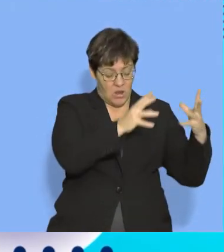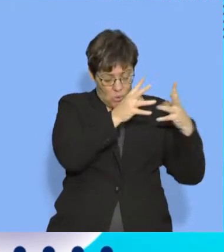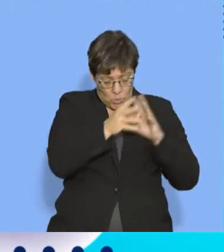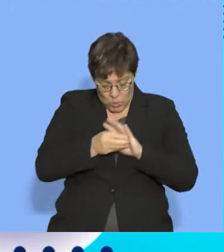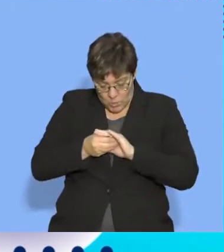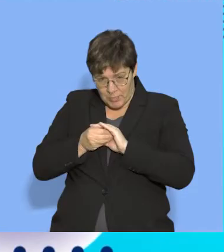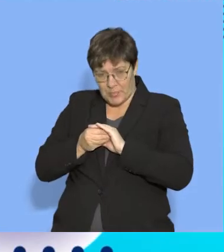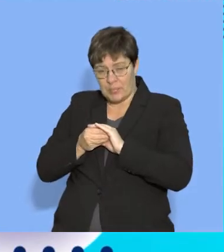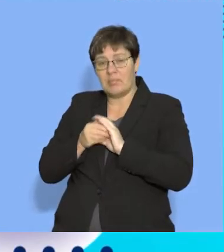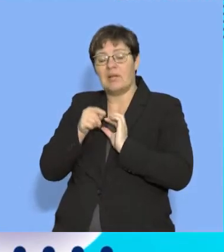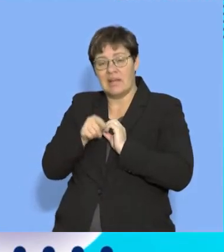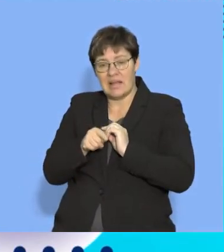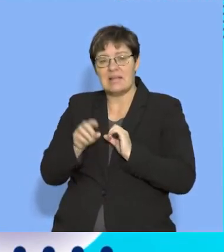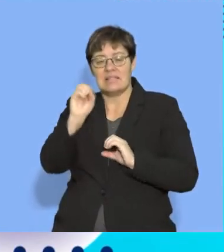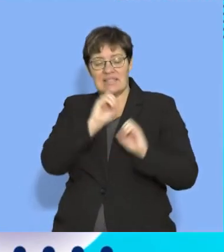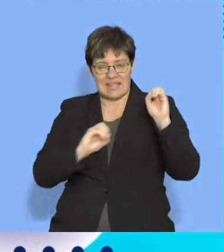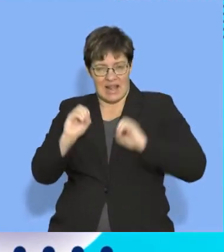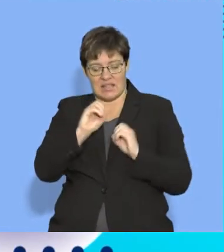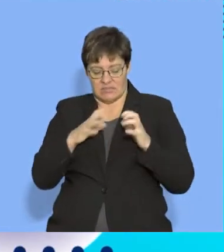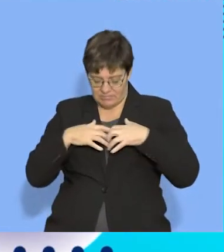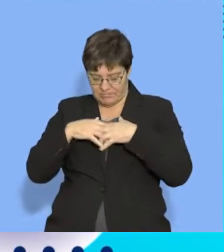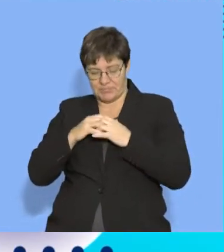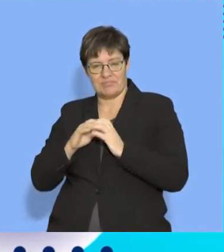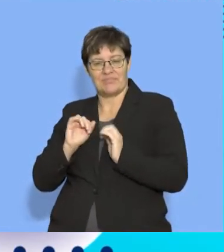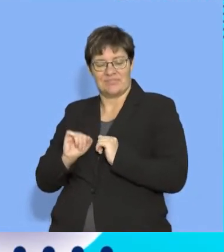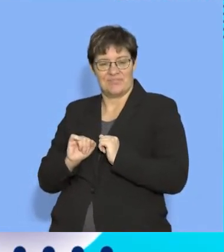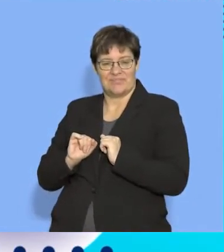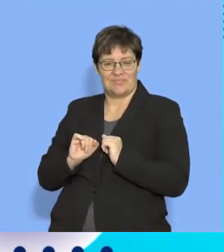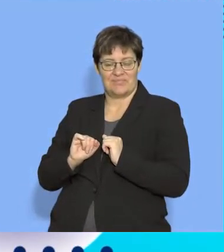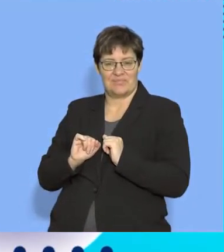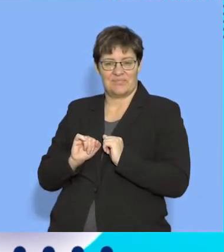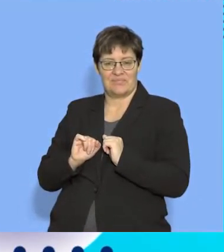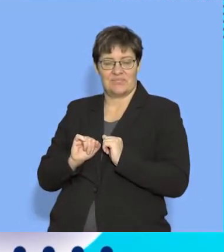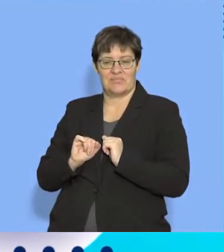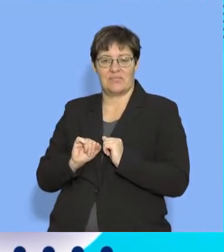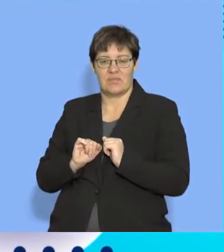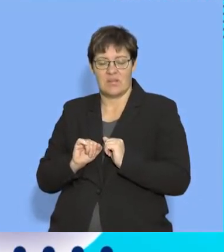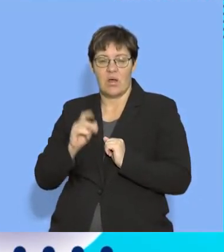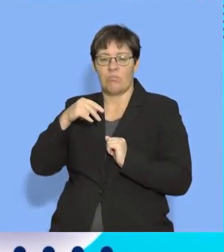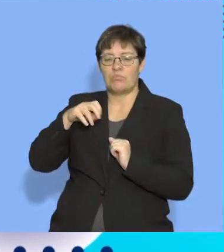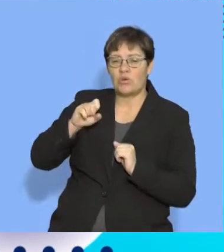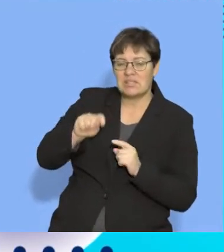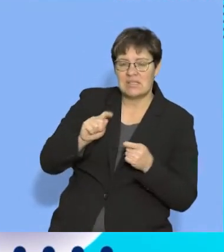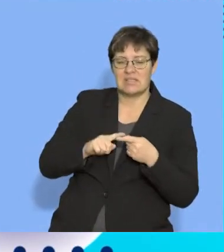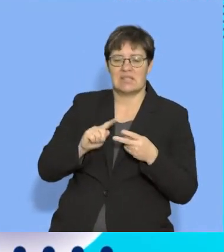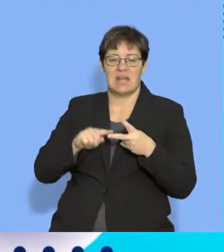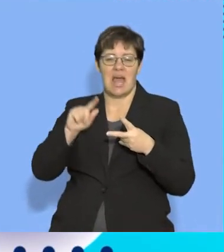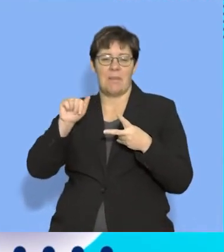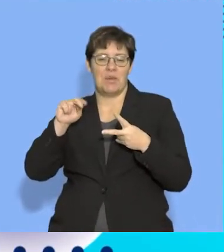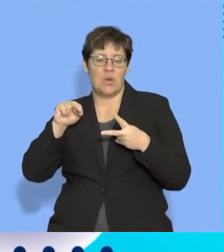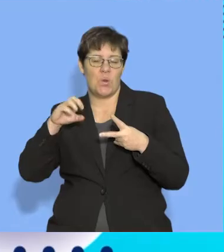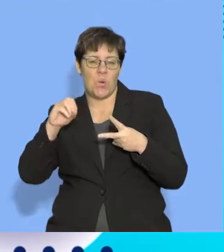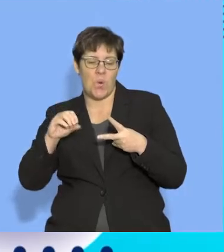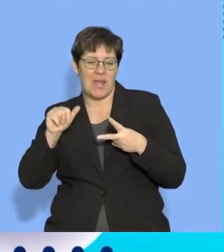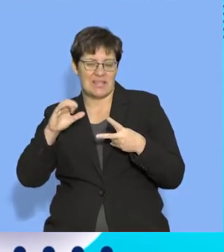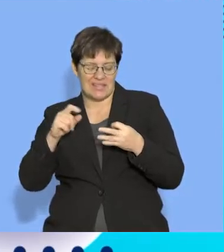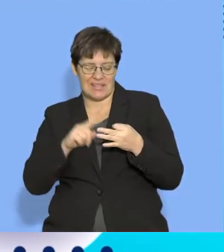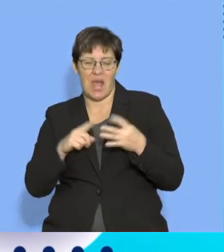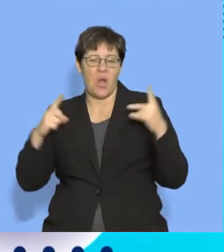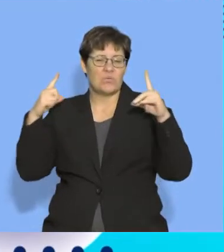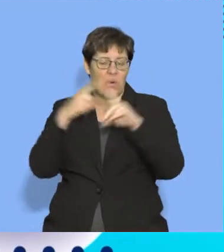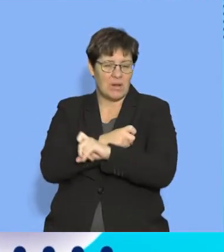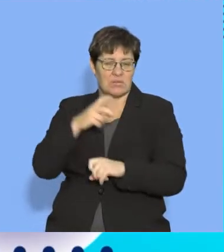absorbed, and then the cells take them in and put them together into proteins or amino acids, into complex proteins